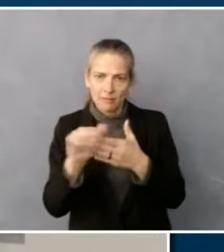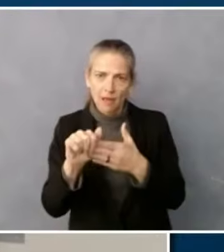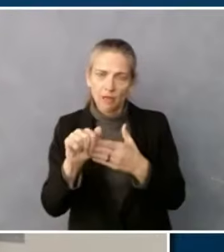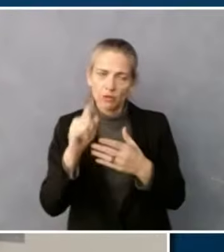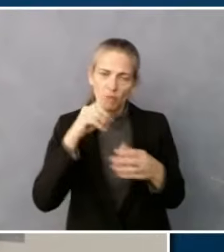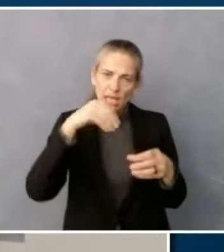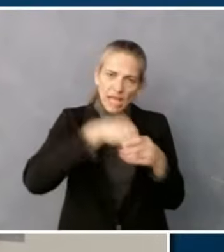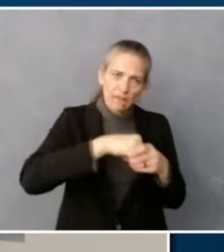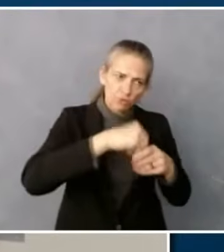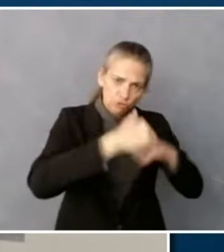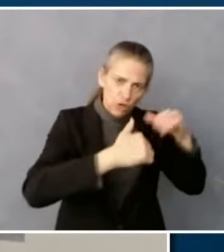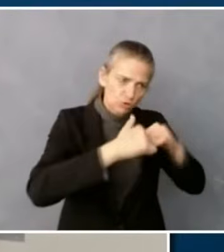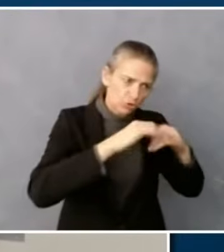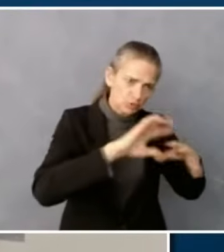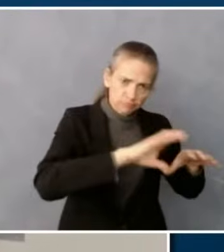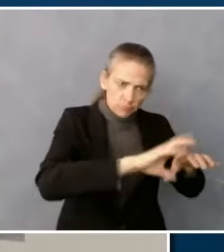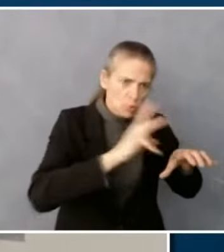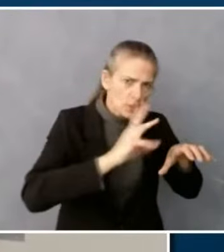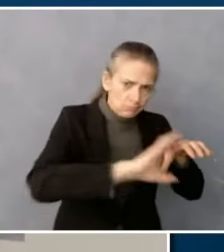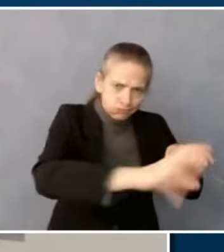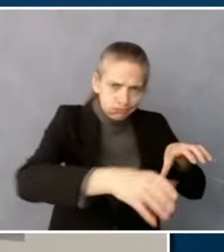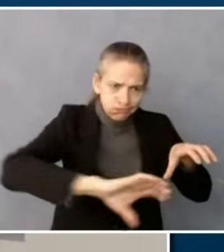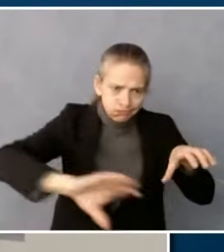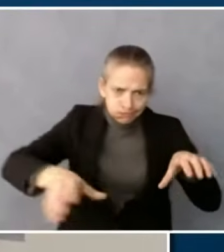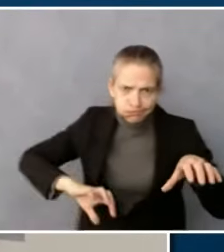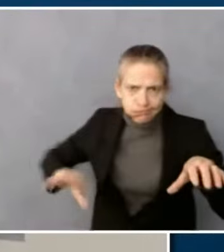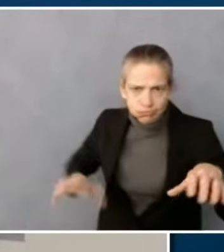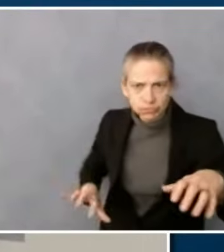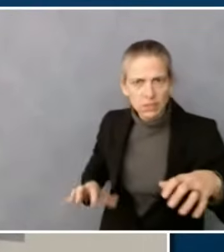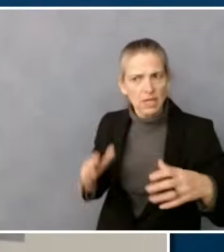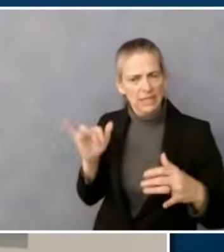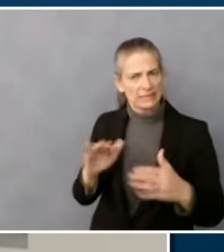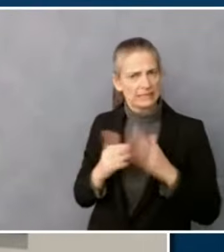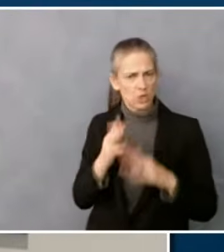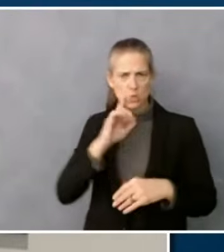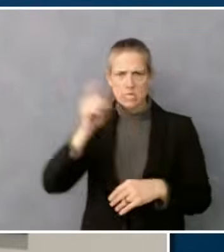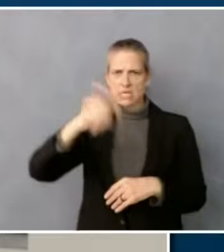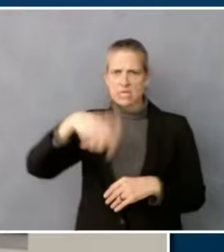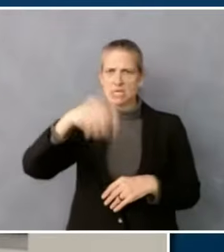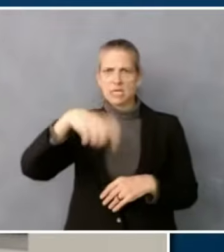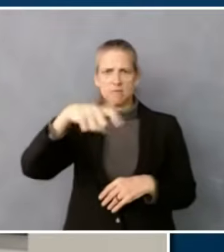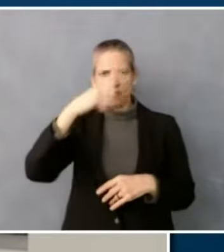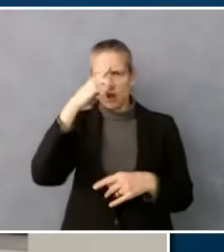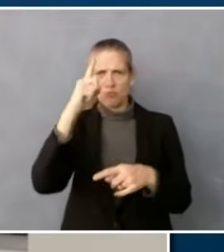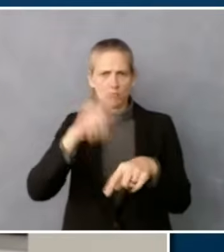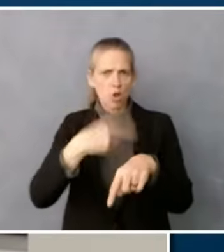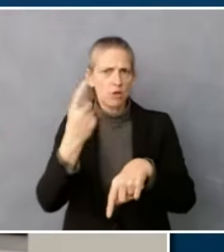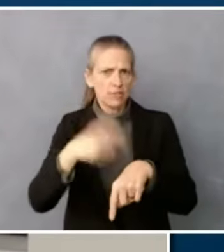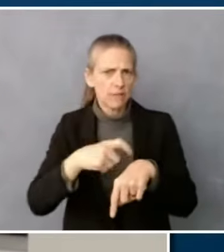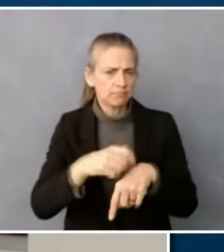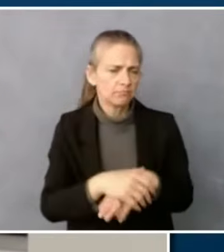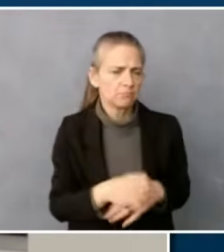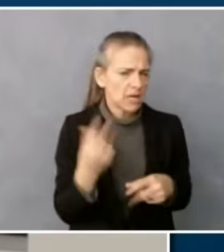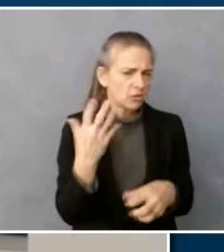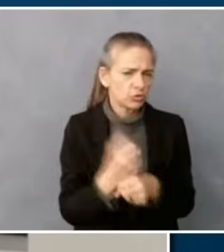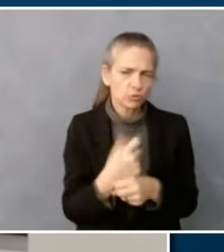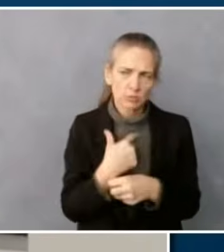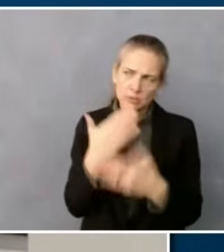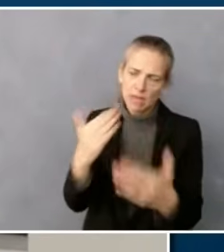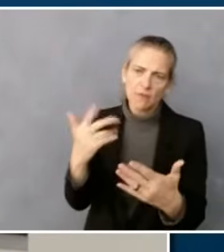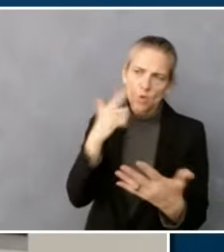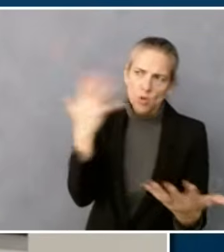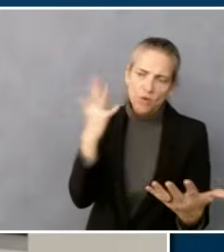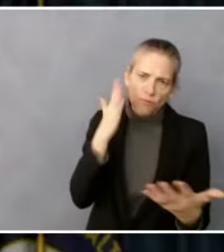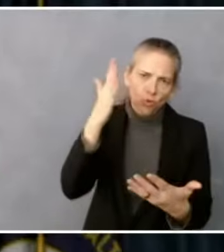both of these grants are something that the city has really needed for years. We're just thankful for what's going to happen in the future for our